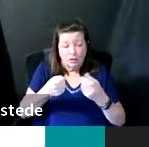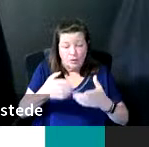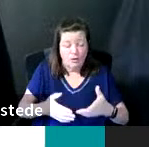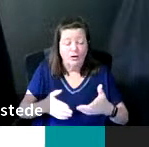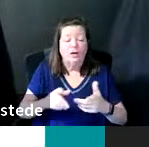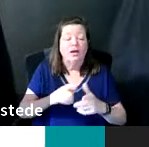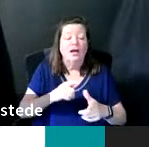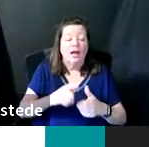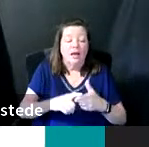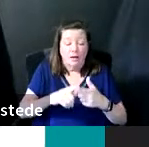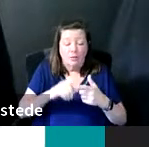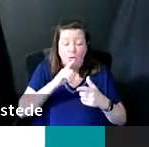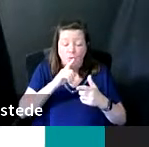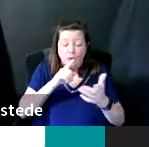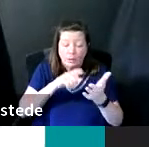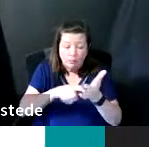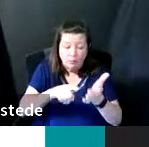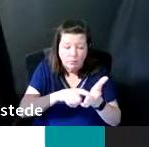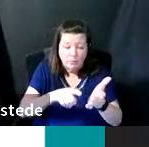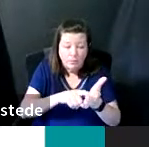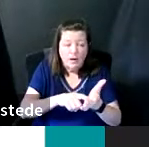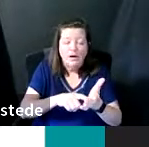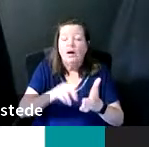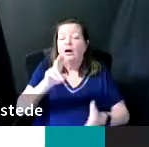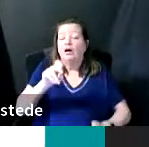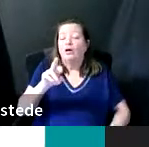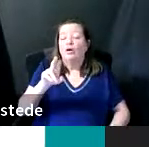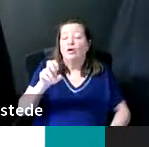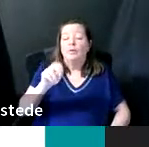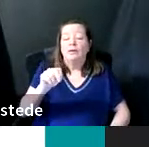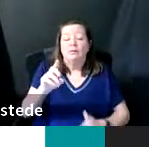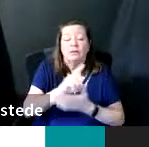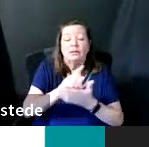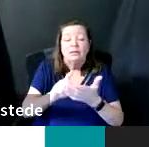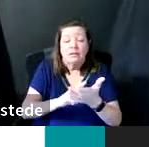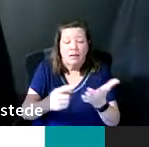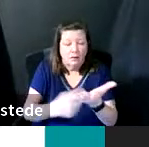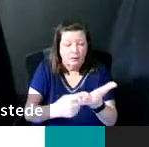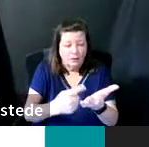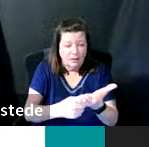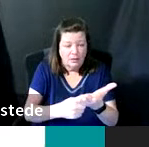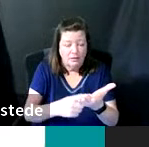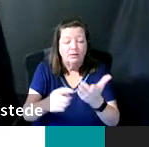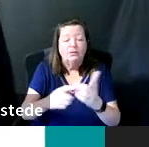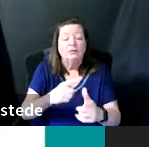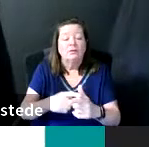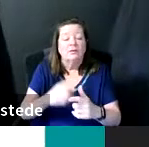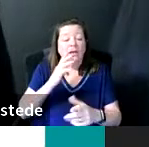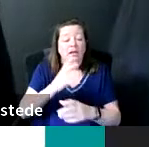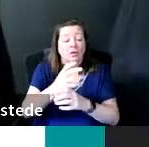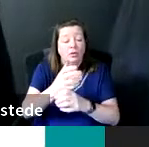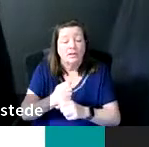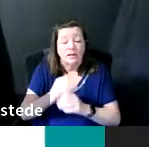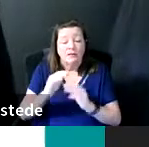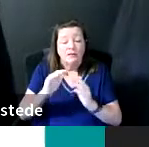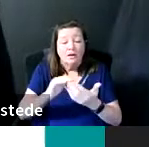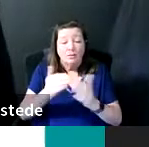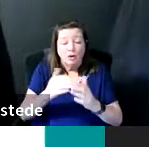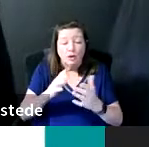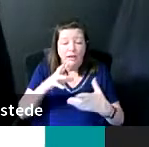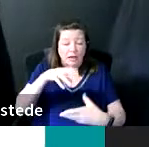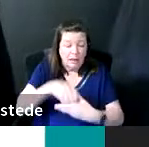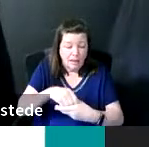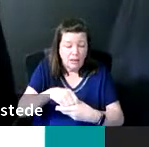unpacking, again, part 2 of our urban design conversation. You'll then receive a community engagement update by our